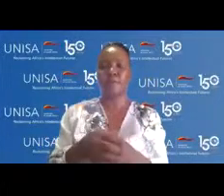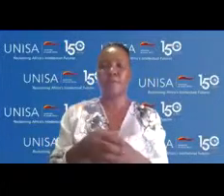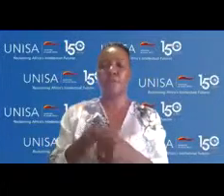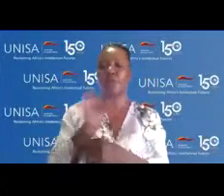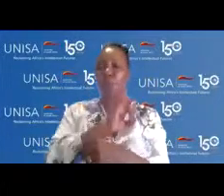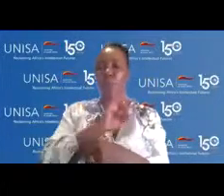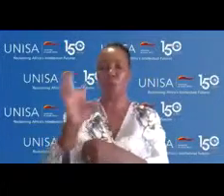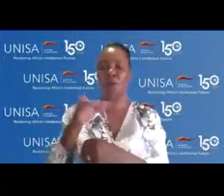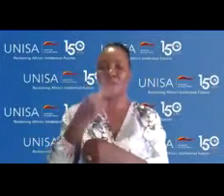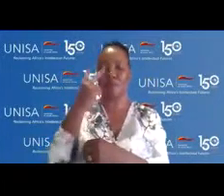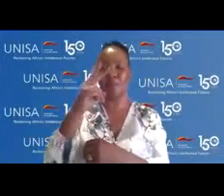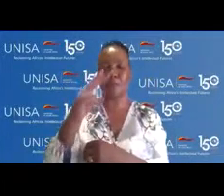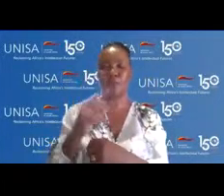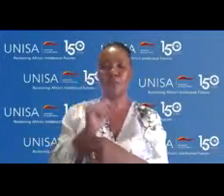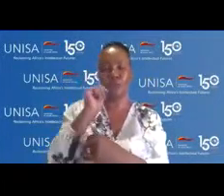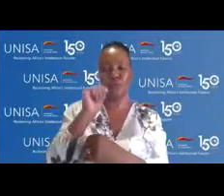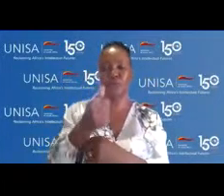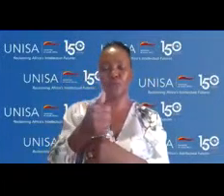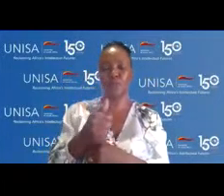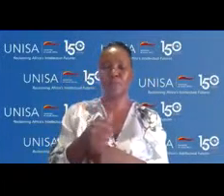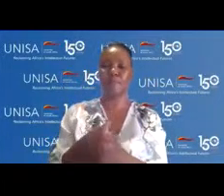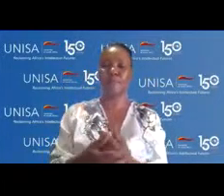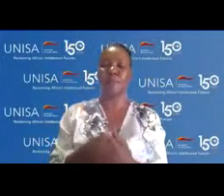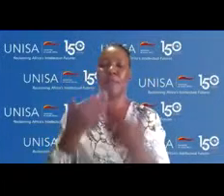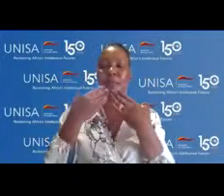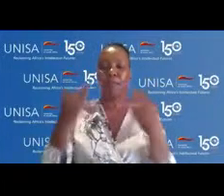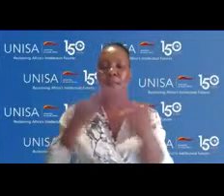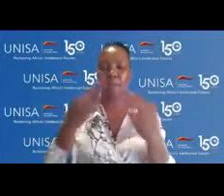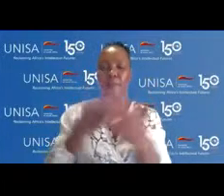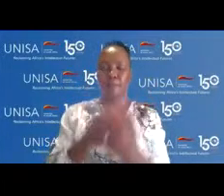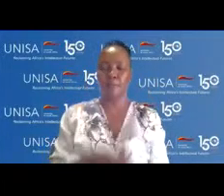again tomorrow. Thank you, colleagues.